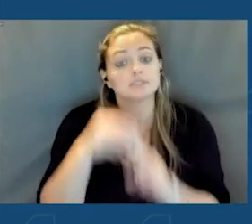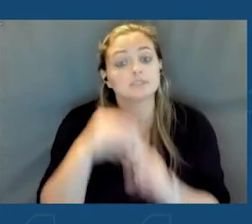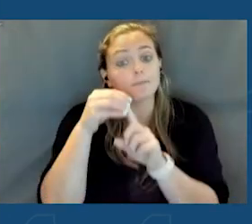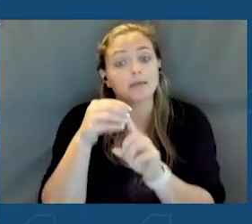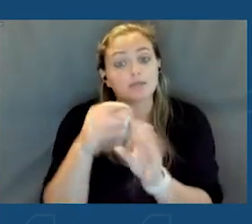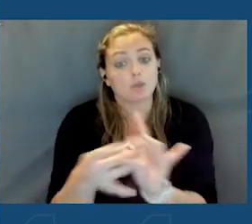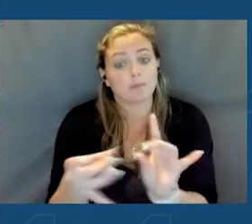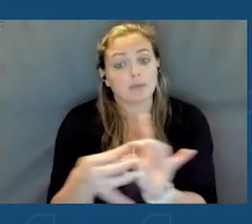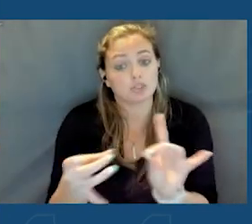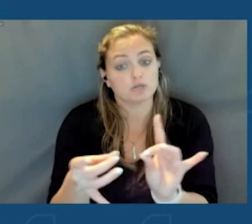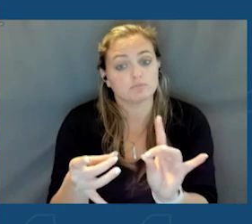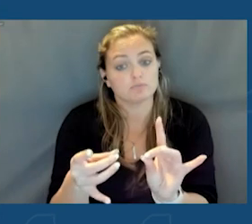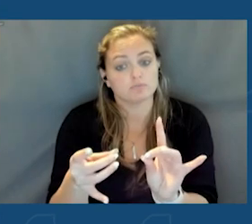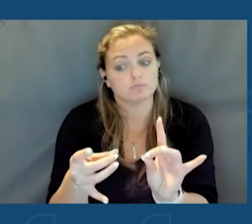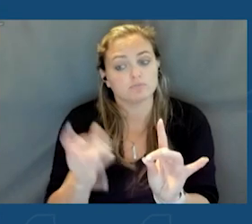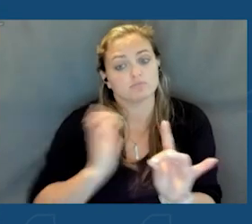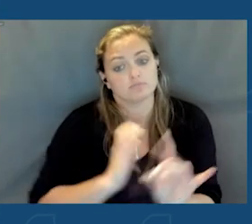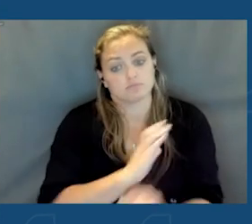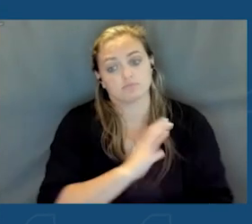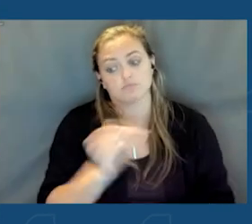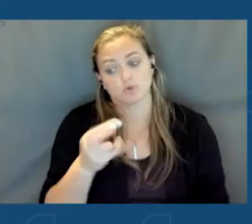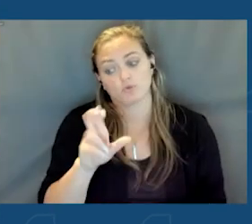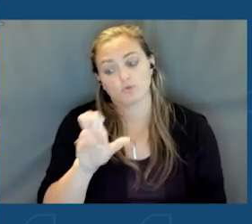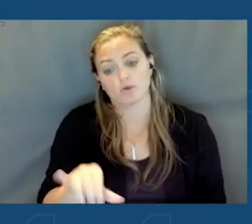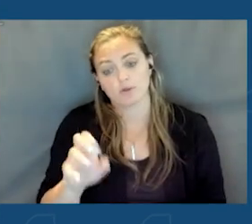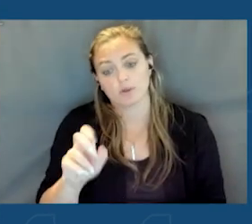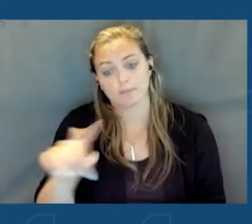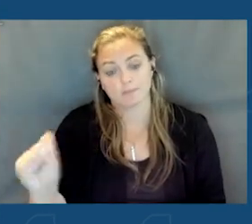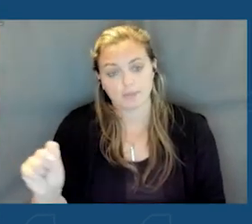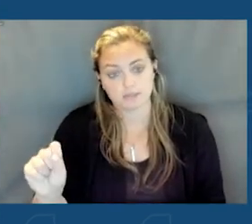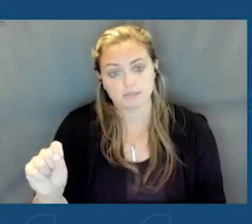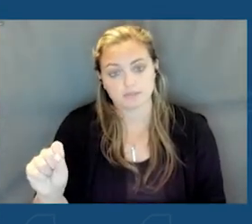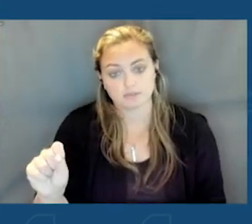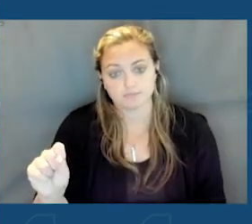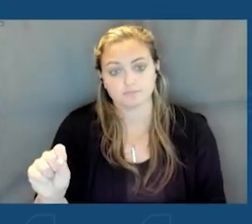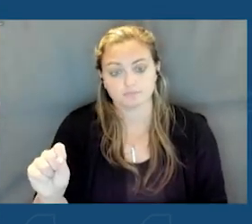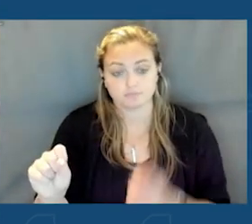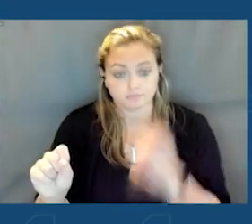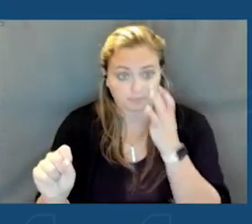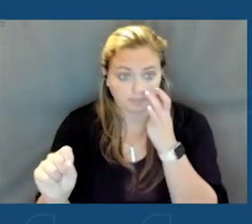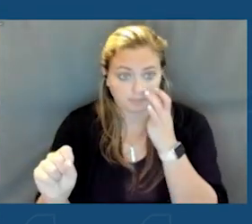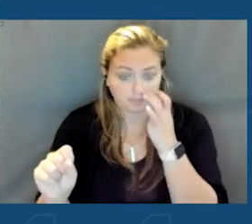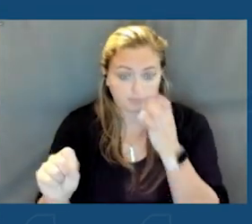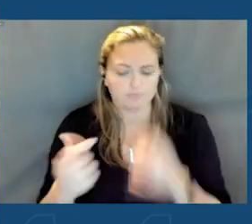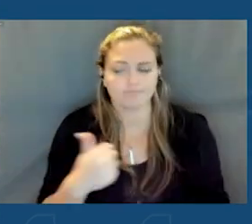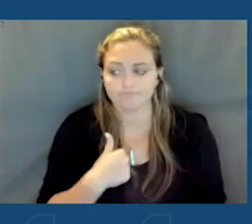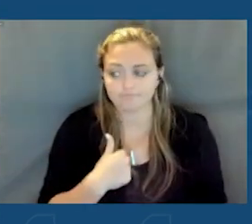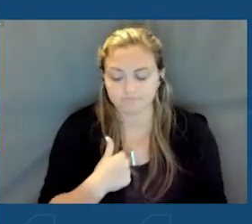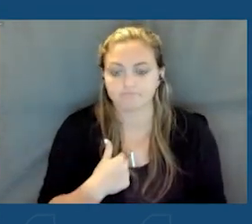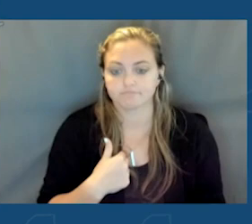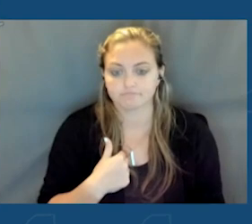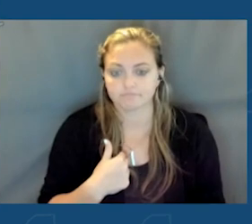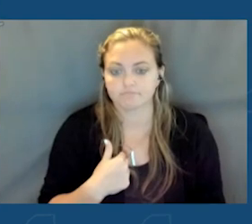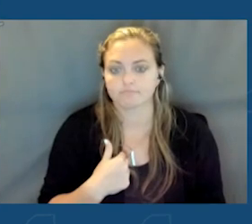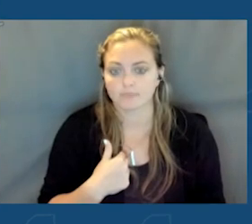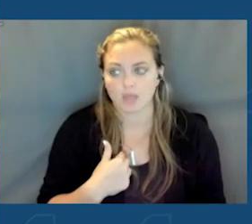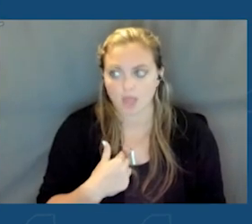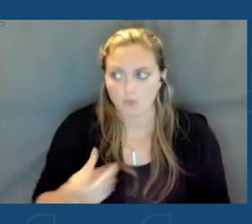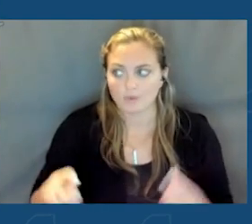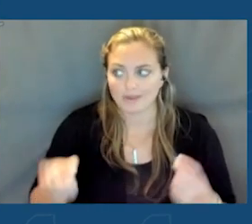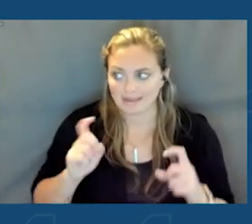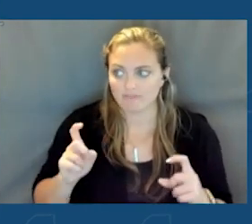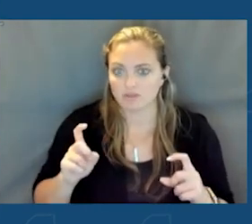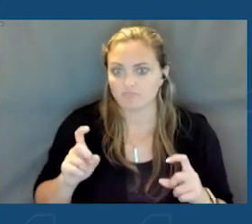A special mention for Congressman Gregory Meeks. Congressman Meeks, I have been given, and I was given the great